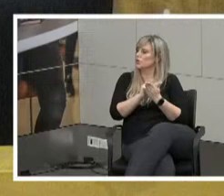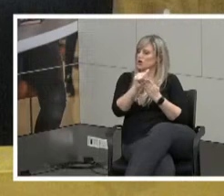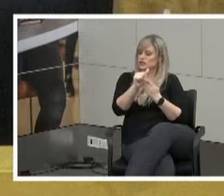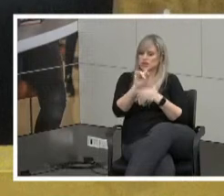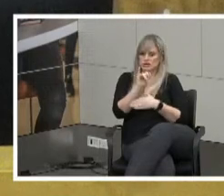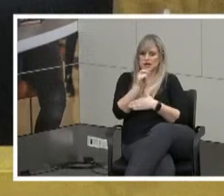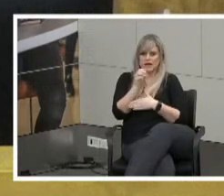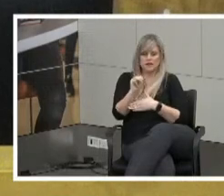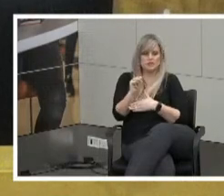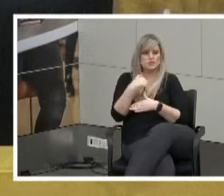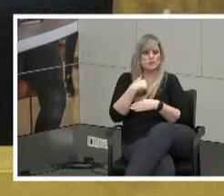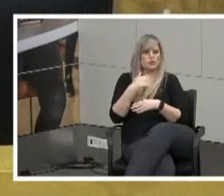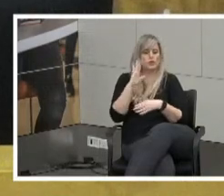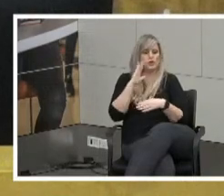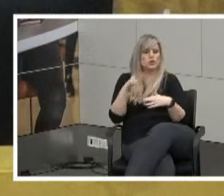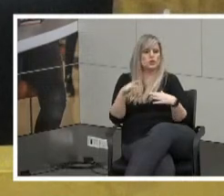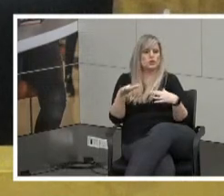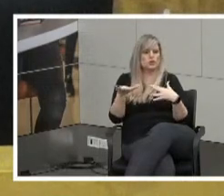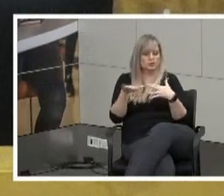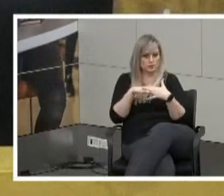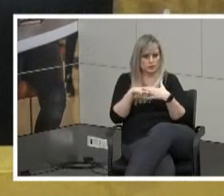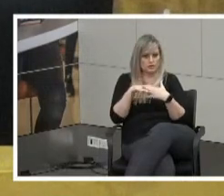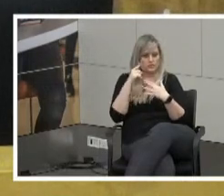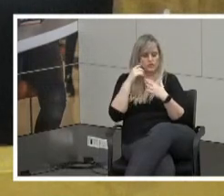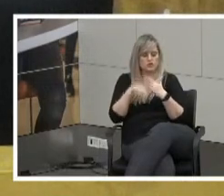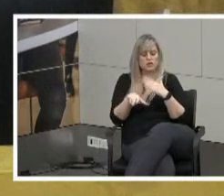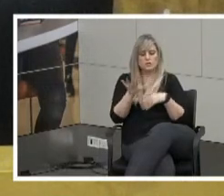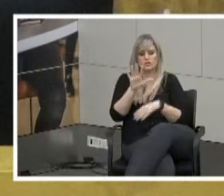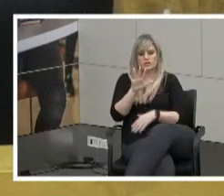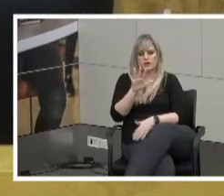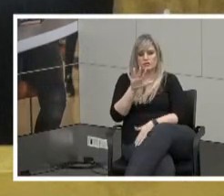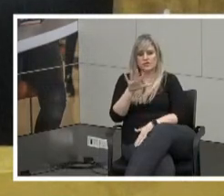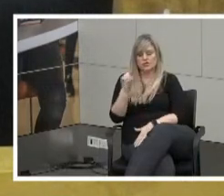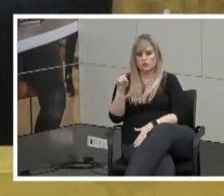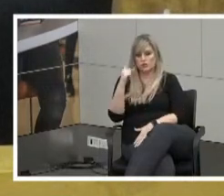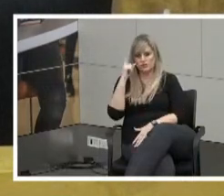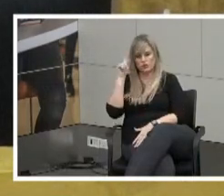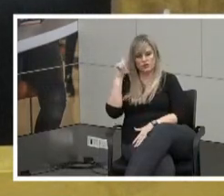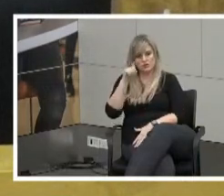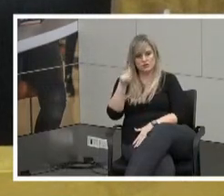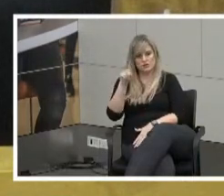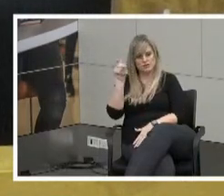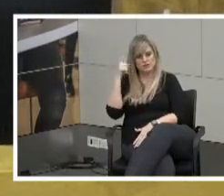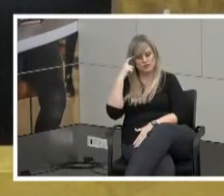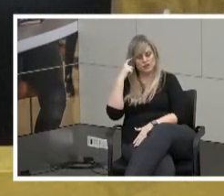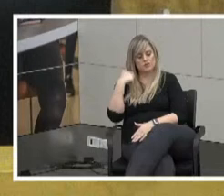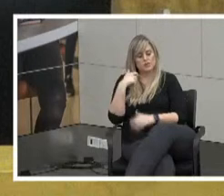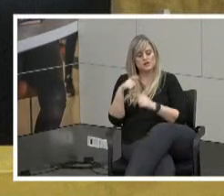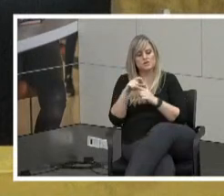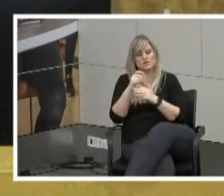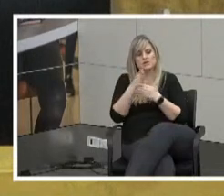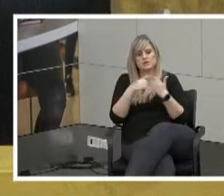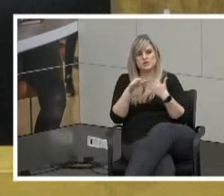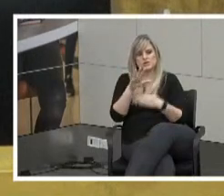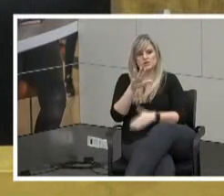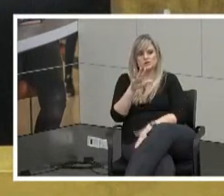the board will recess to close session under chapter 551 of the Texas government code open meetings act subsections